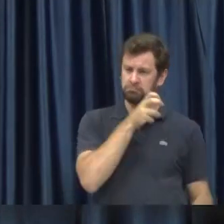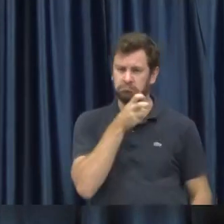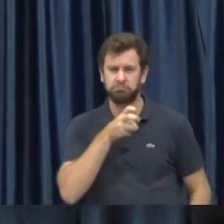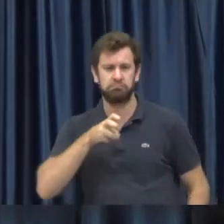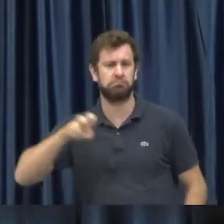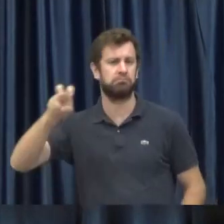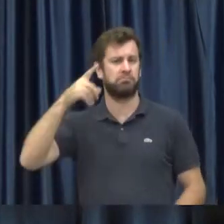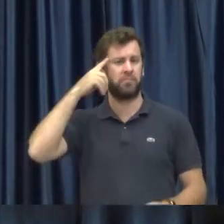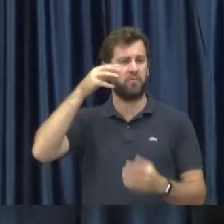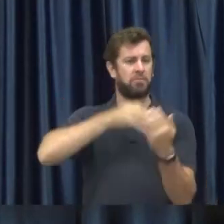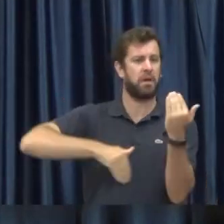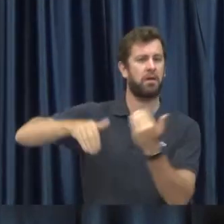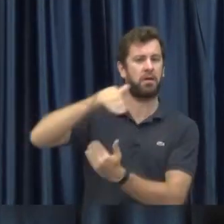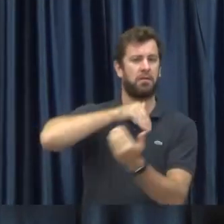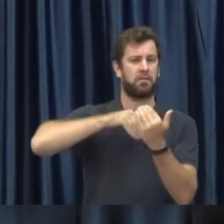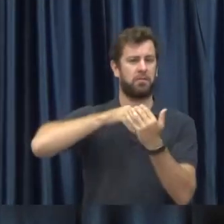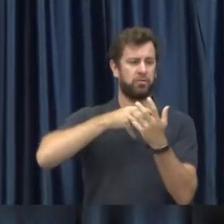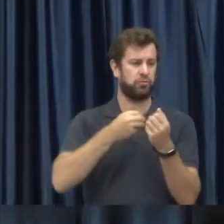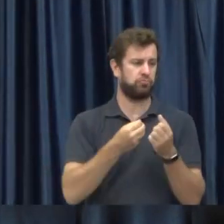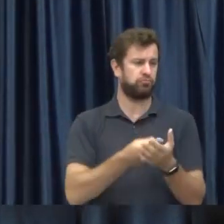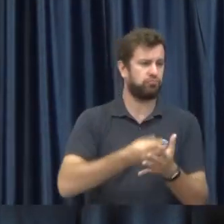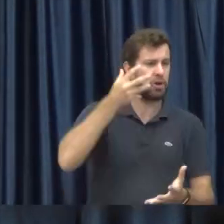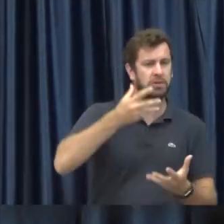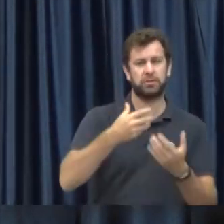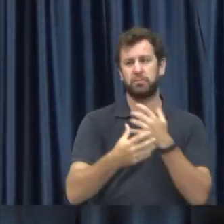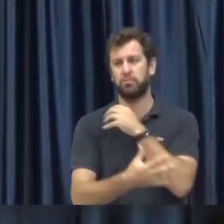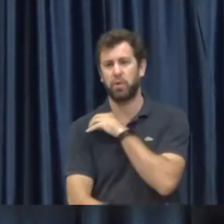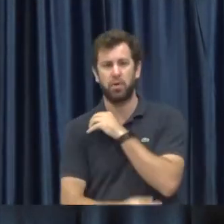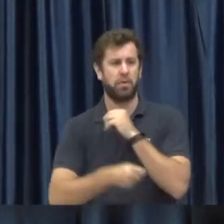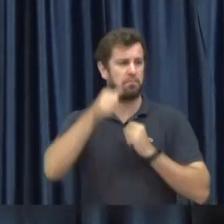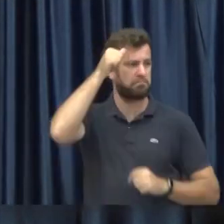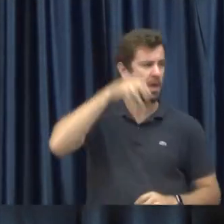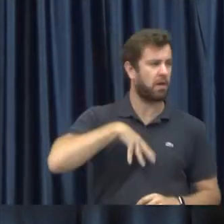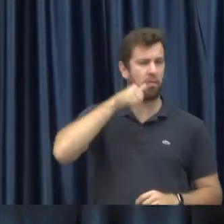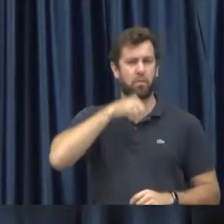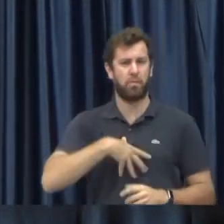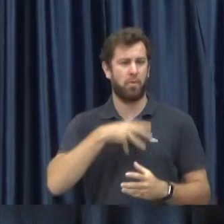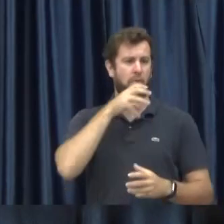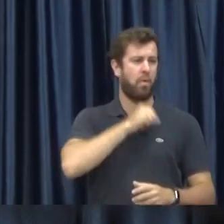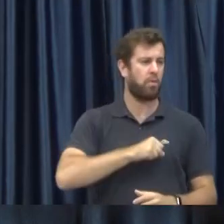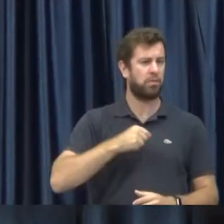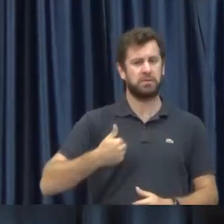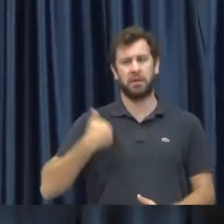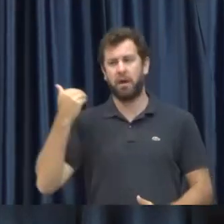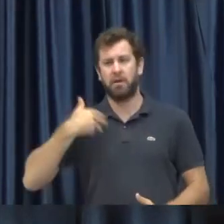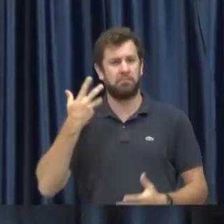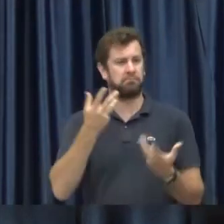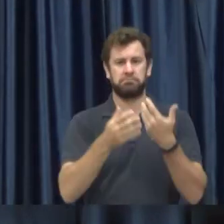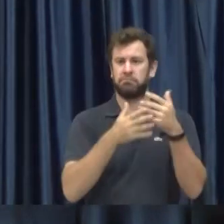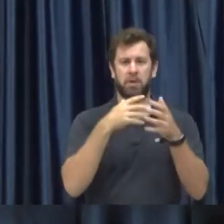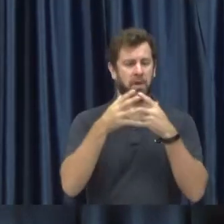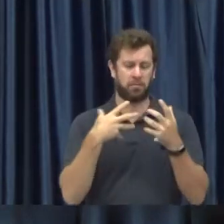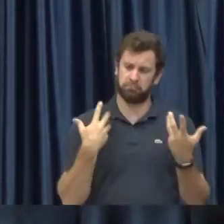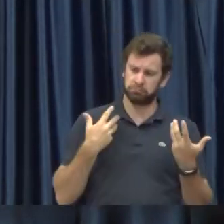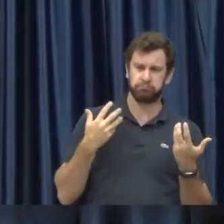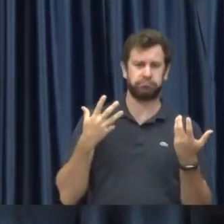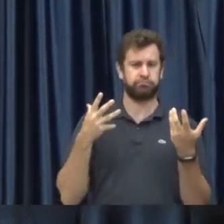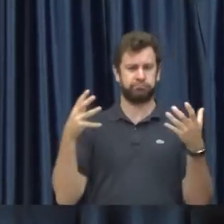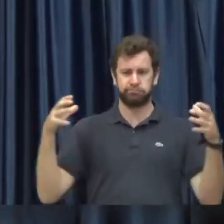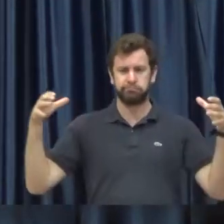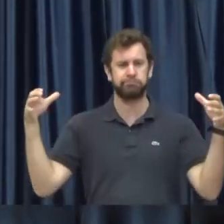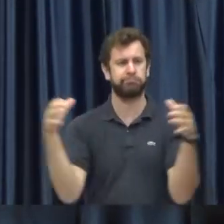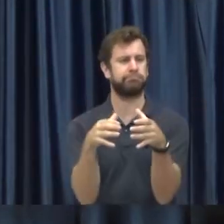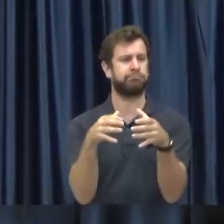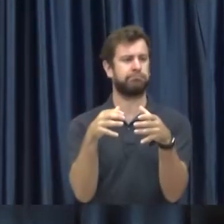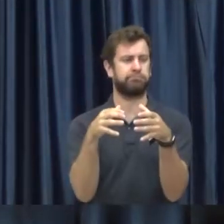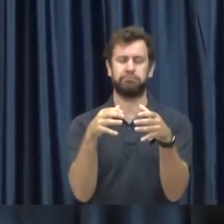poor, male, female, young and old, coming together in this